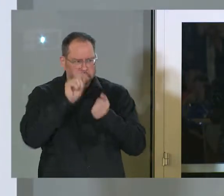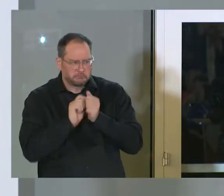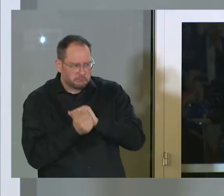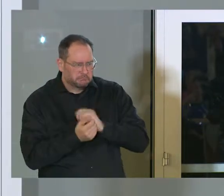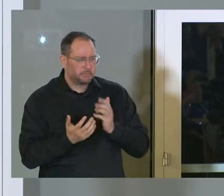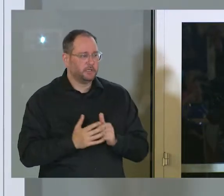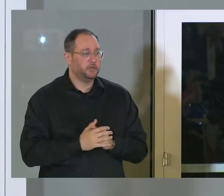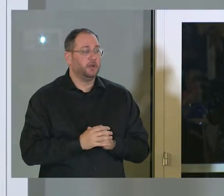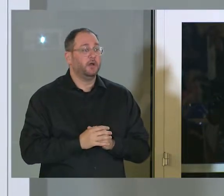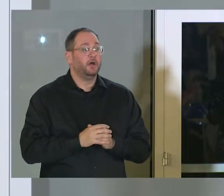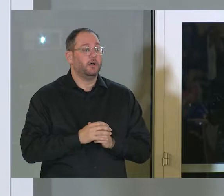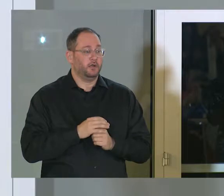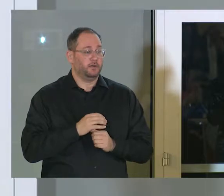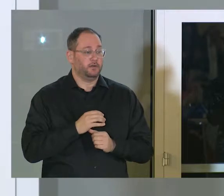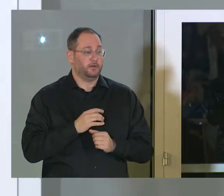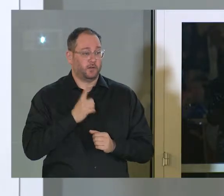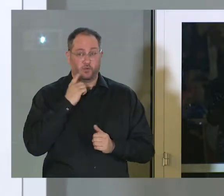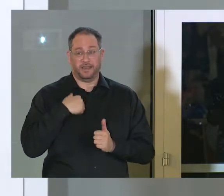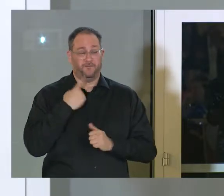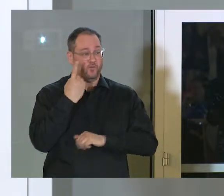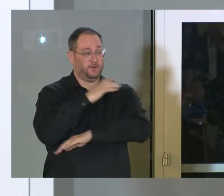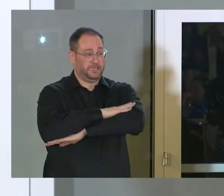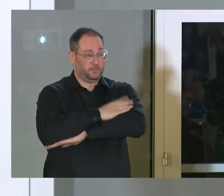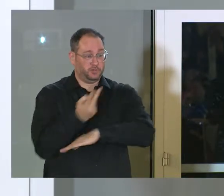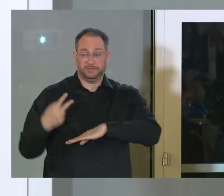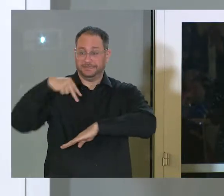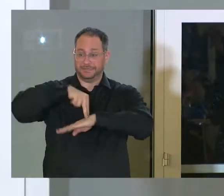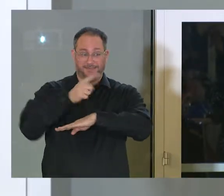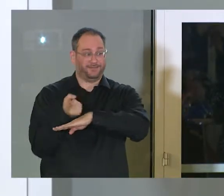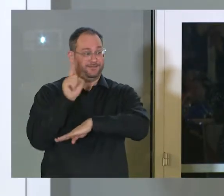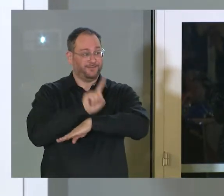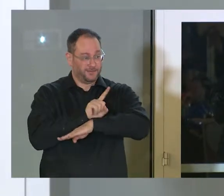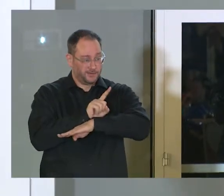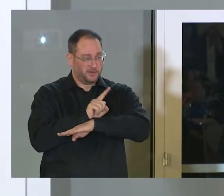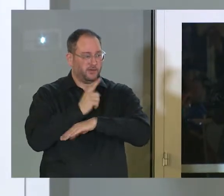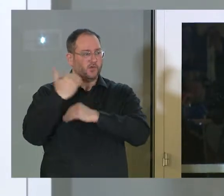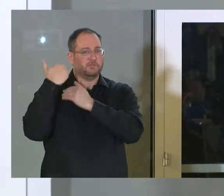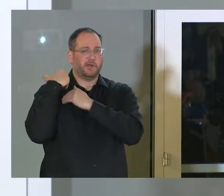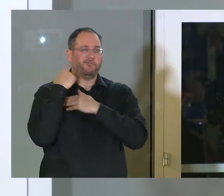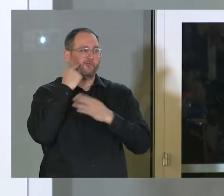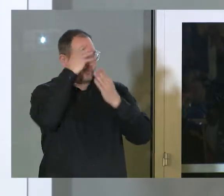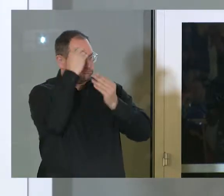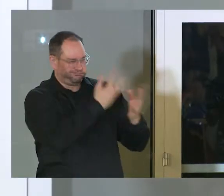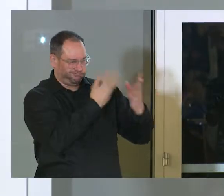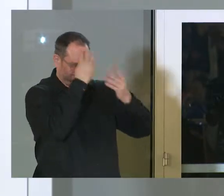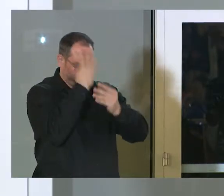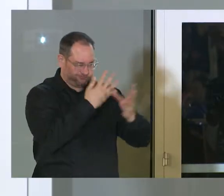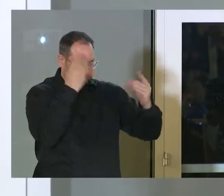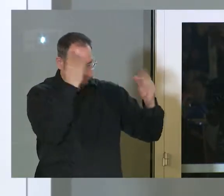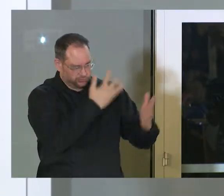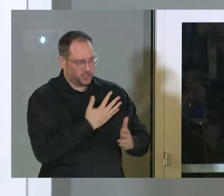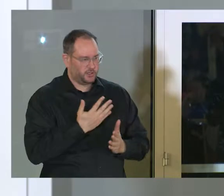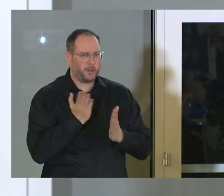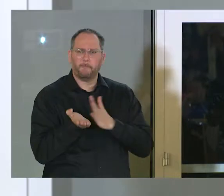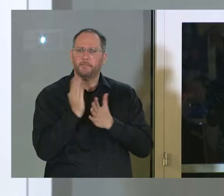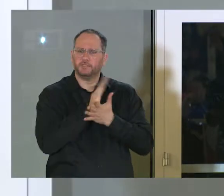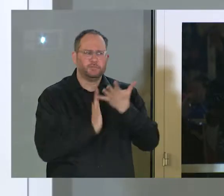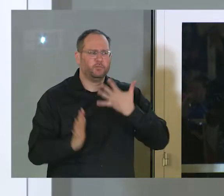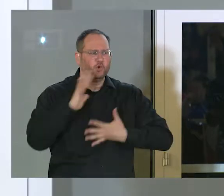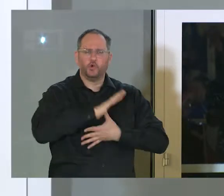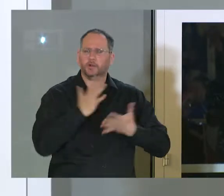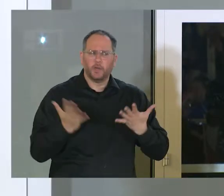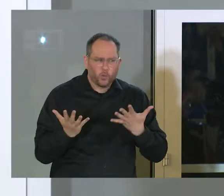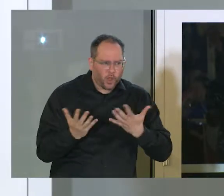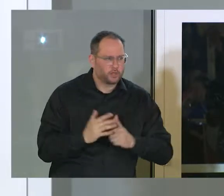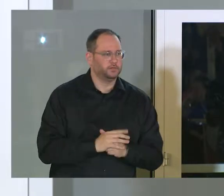your group, designate one person that'll be responsible for reporting out your budget priorities that you want to share with the mayor. We're going to continue to make a few